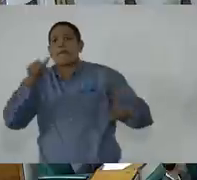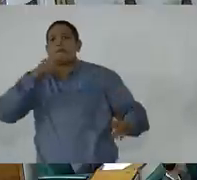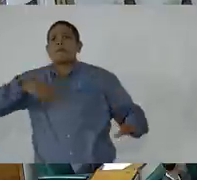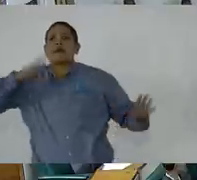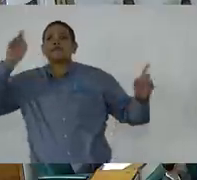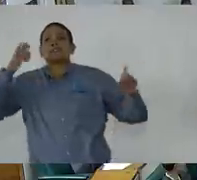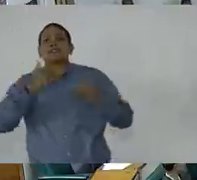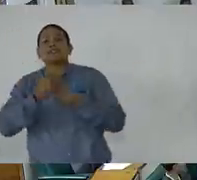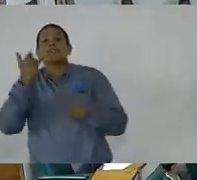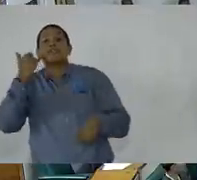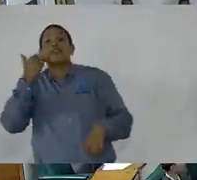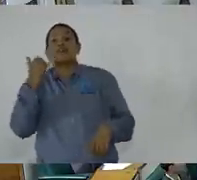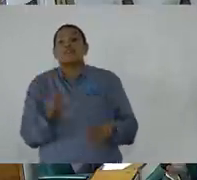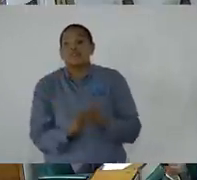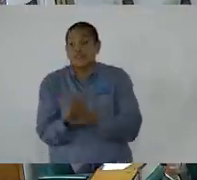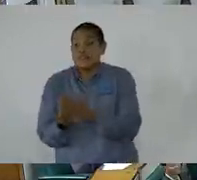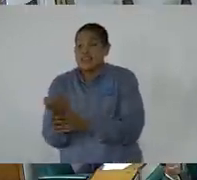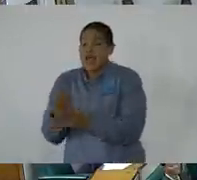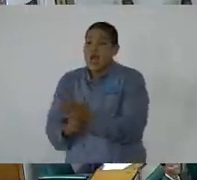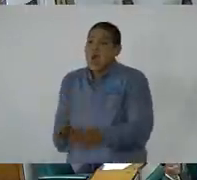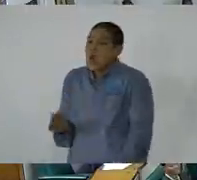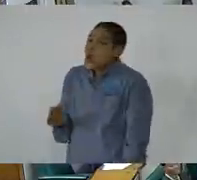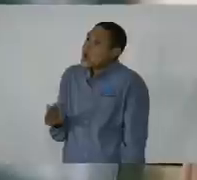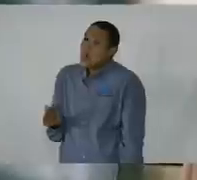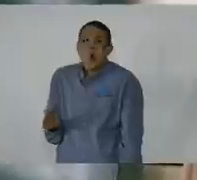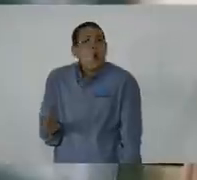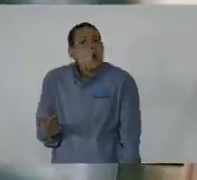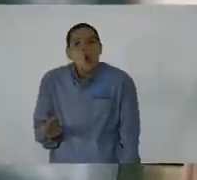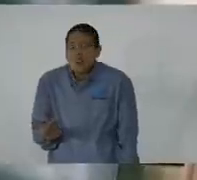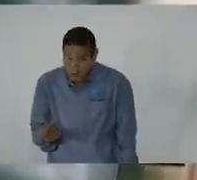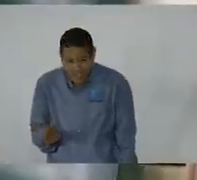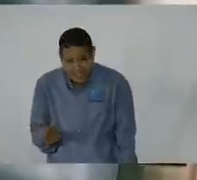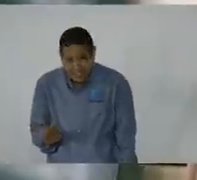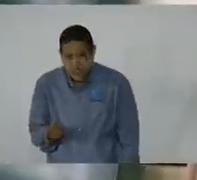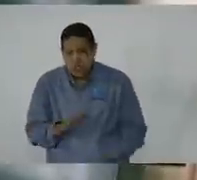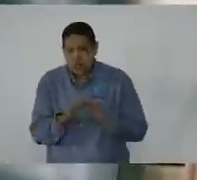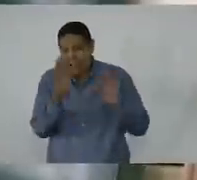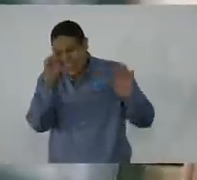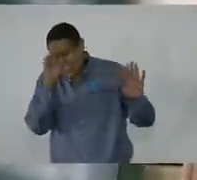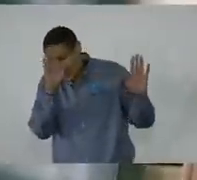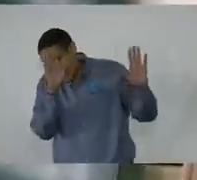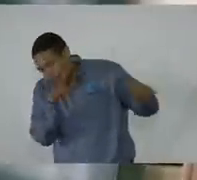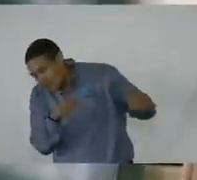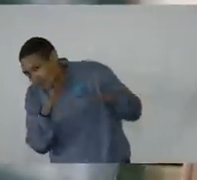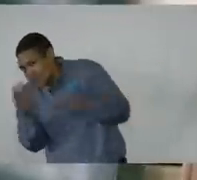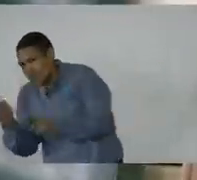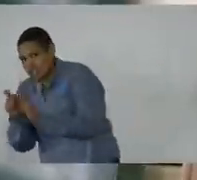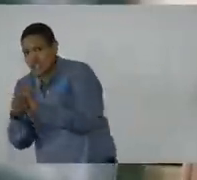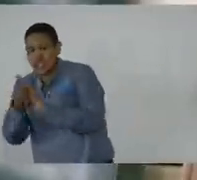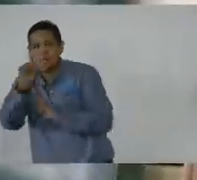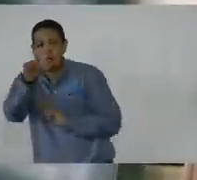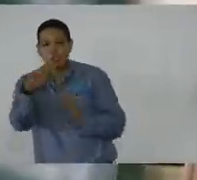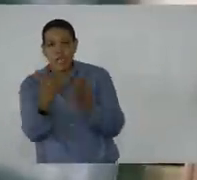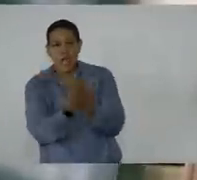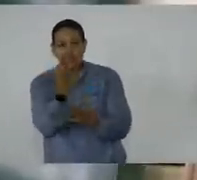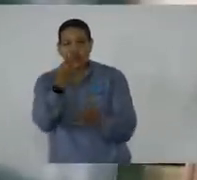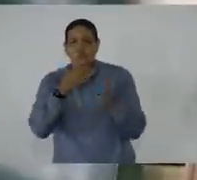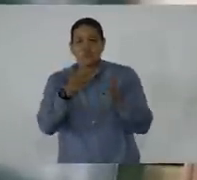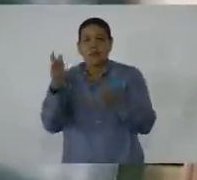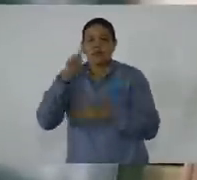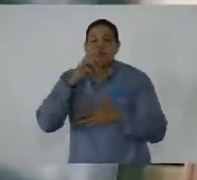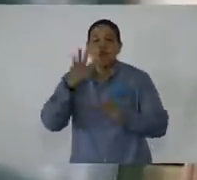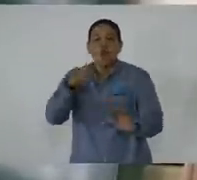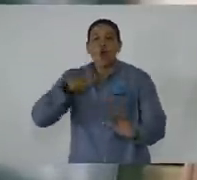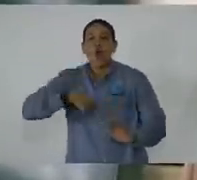if it is that fertilizer costs too much, then Jamaica must pivot, and we must utilize the mechanisms that will allow us